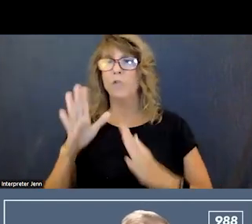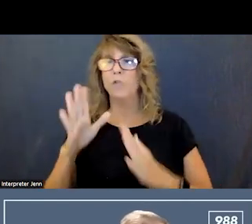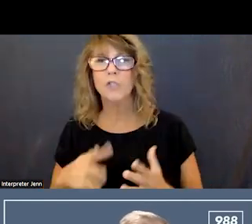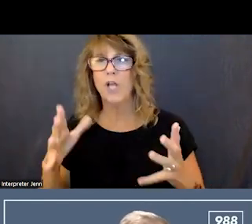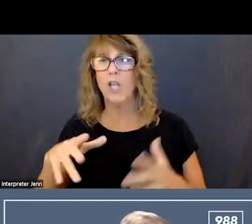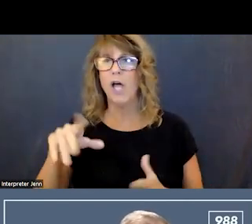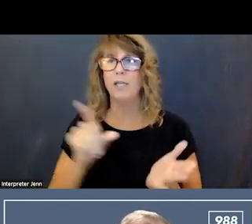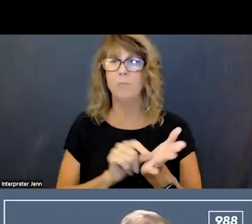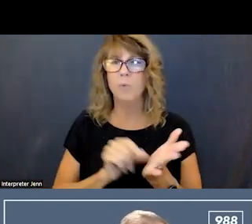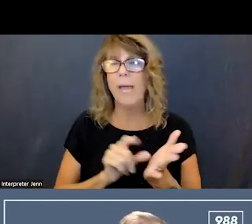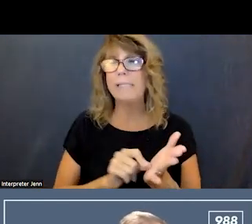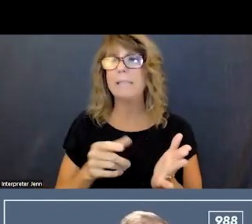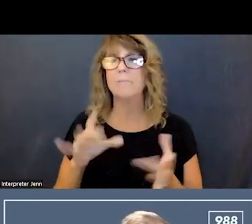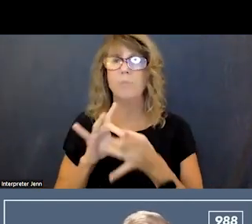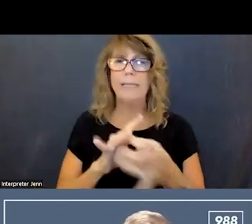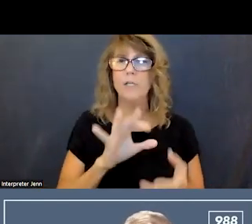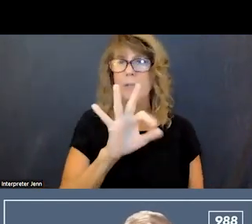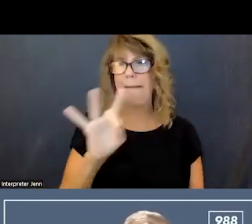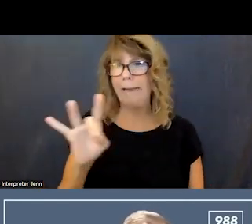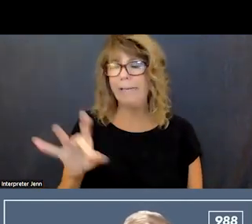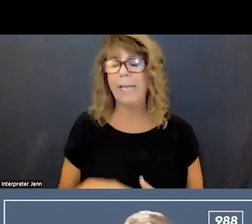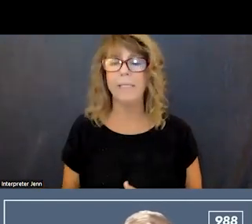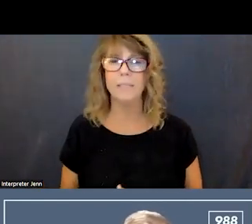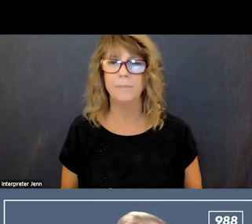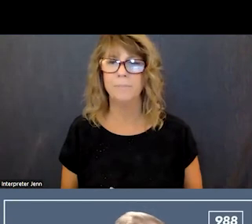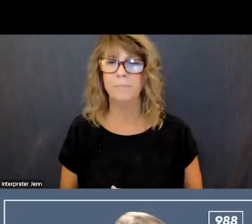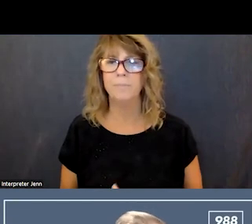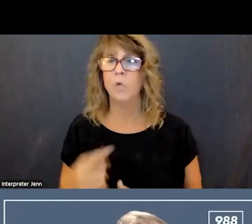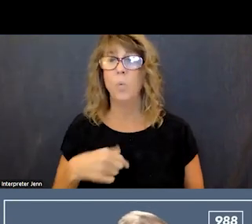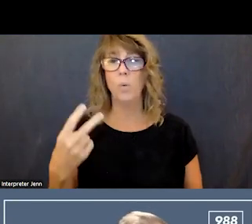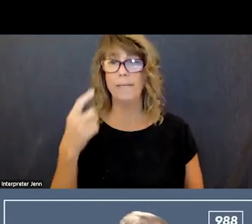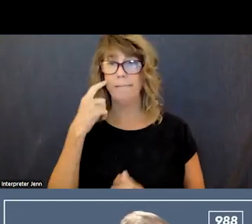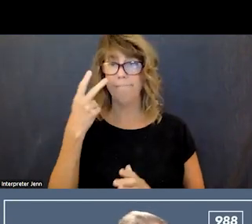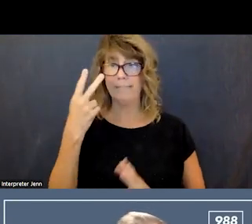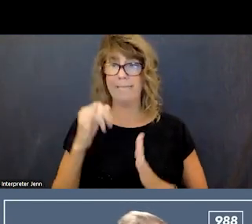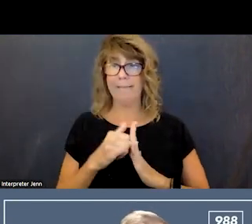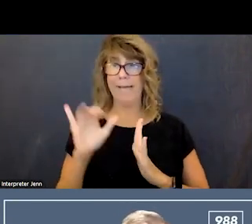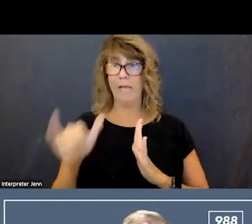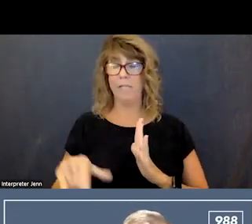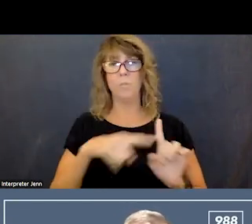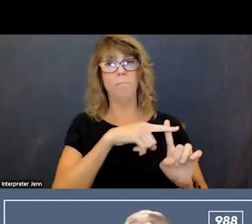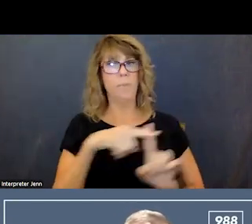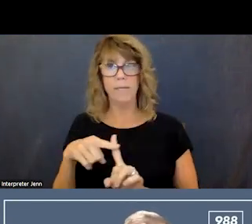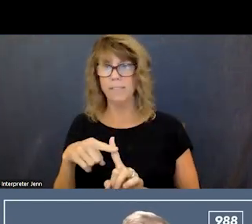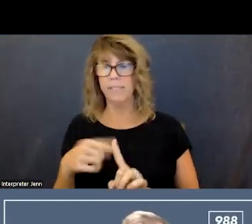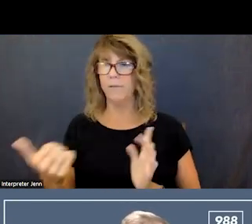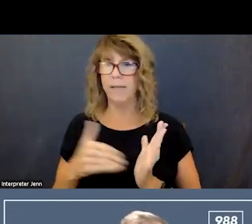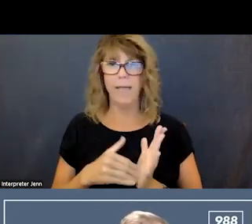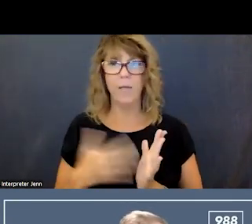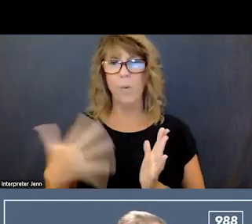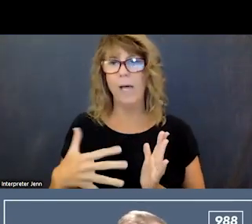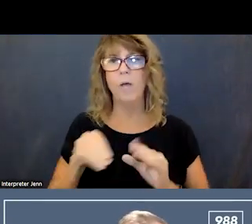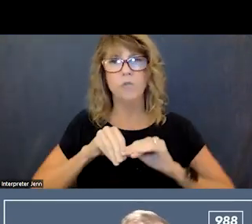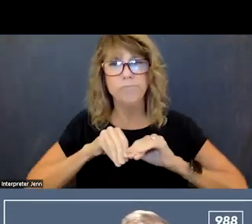press related to 988. And we see that as a very positive sign, again, about spreading